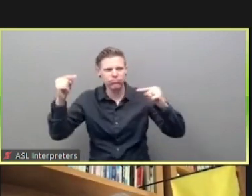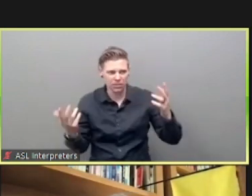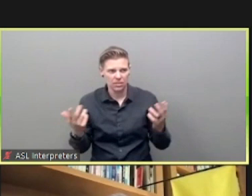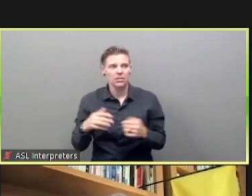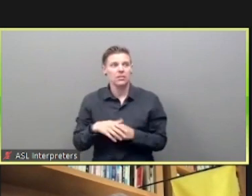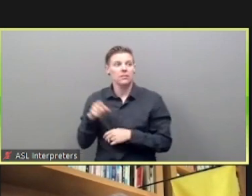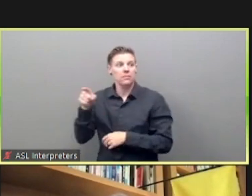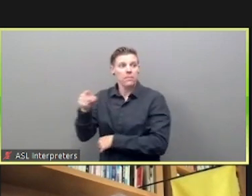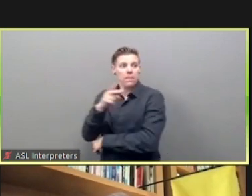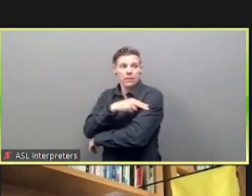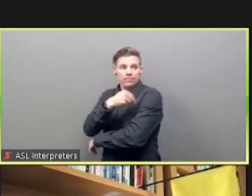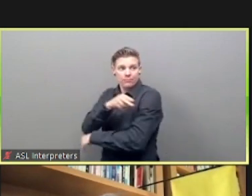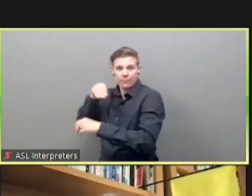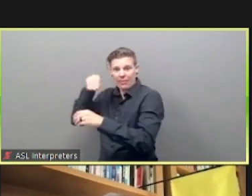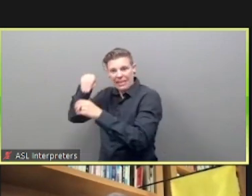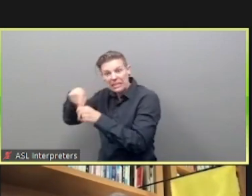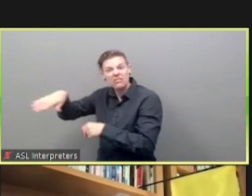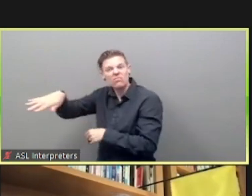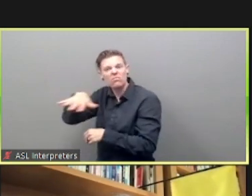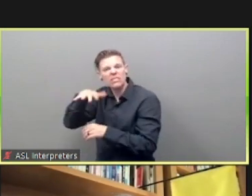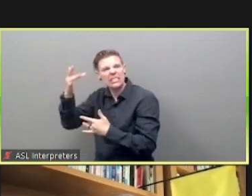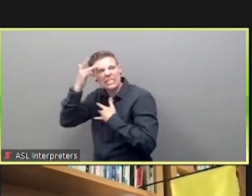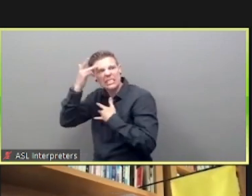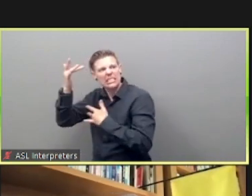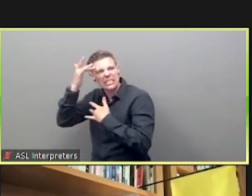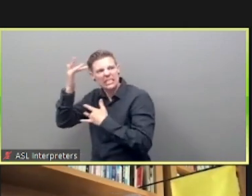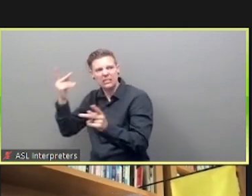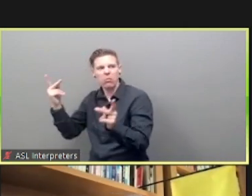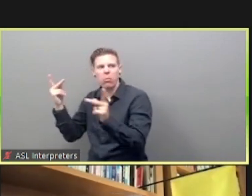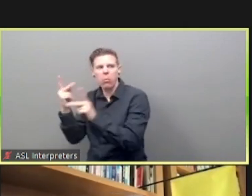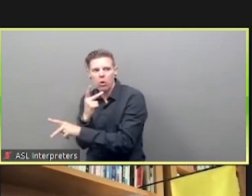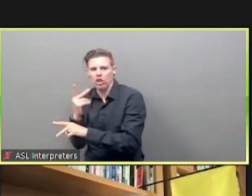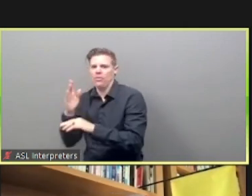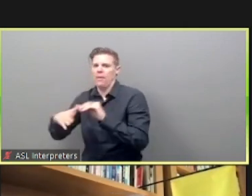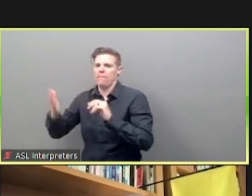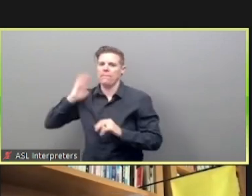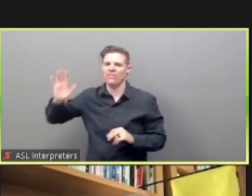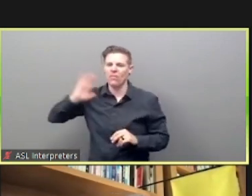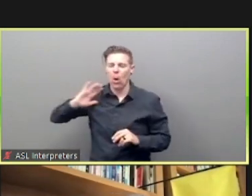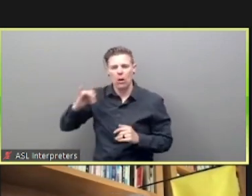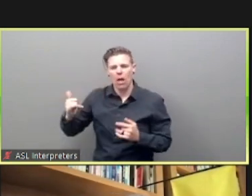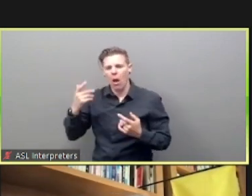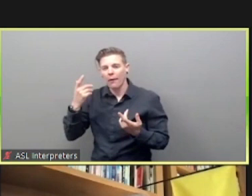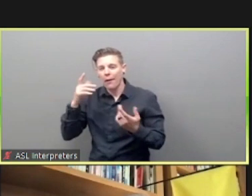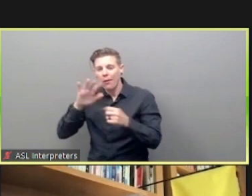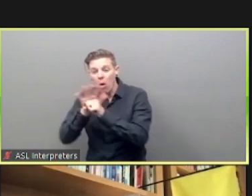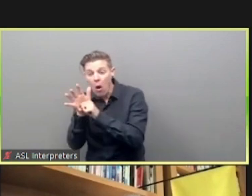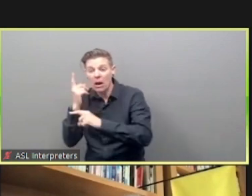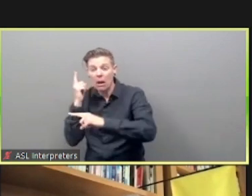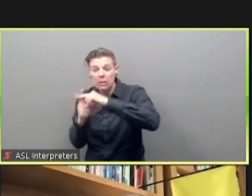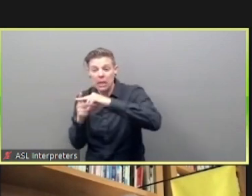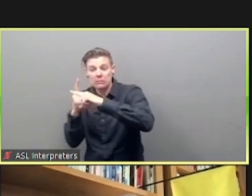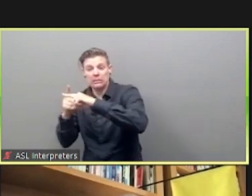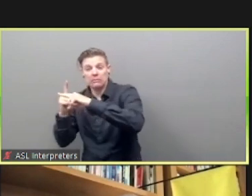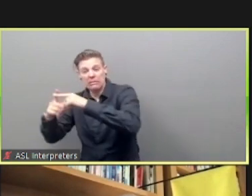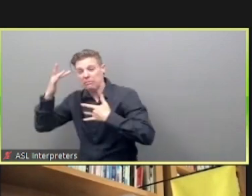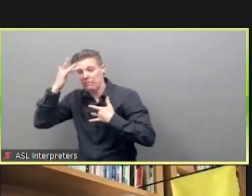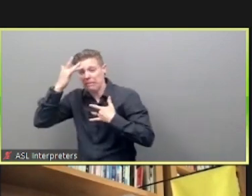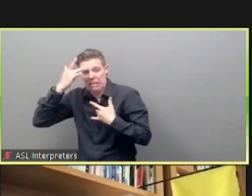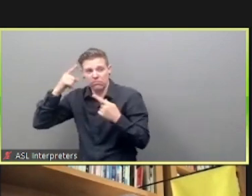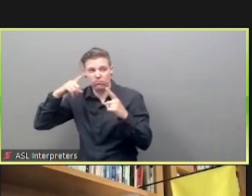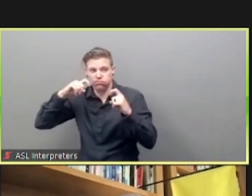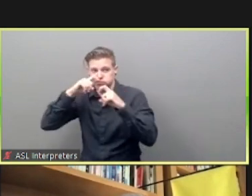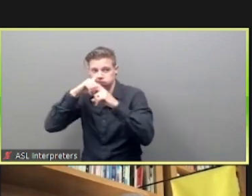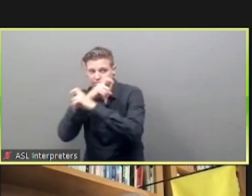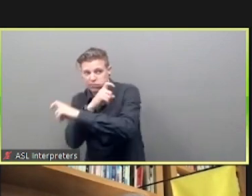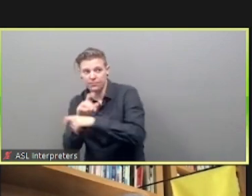they've ever been, sicker actually than they've ever been. And we have a lot more people in the hospital right now